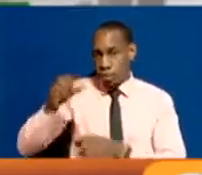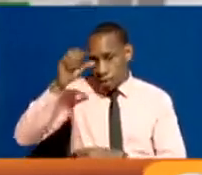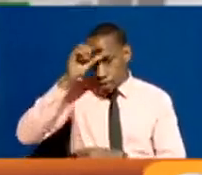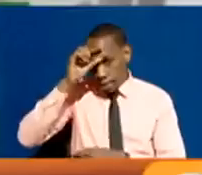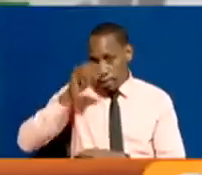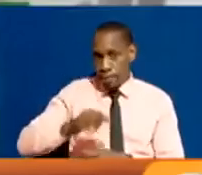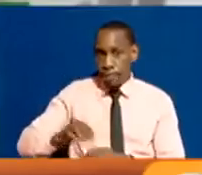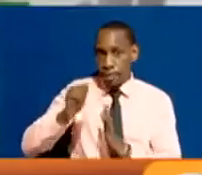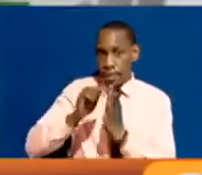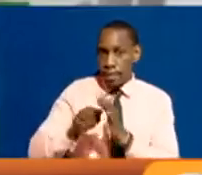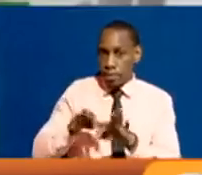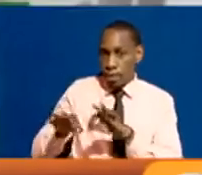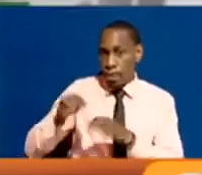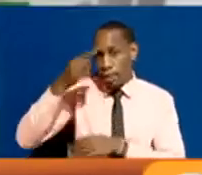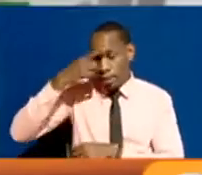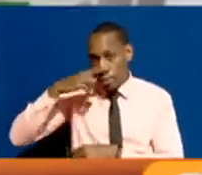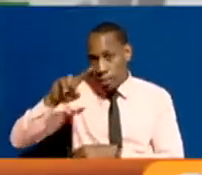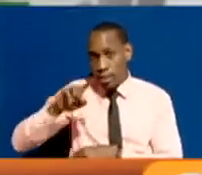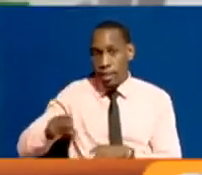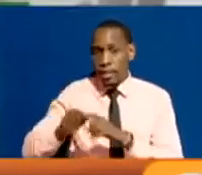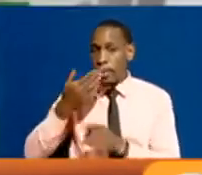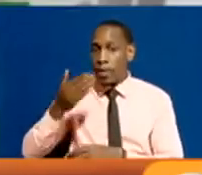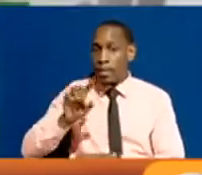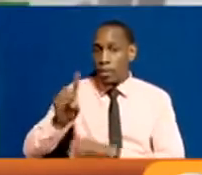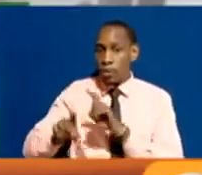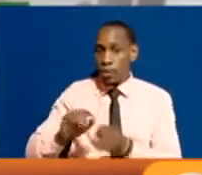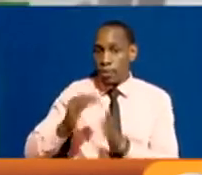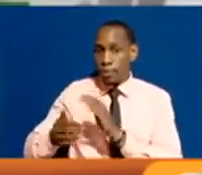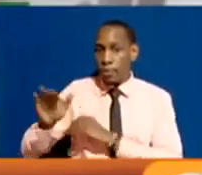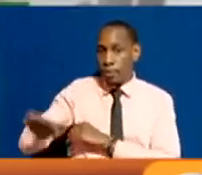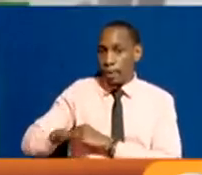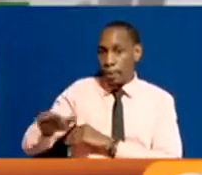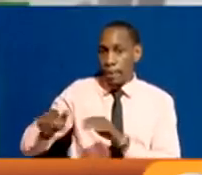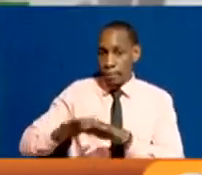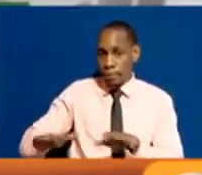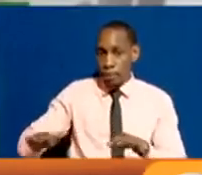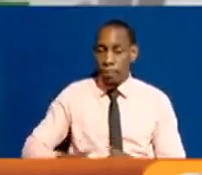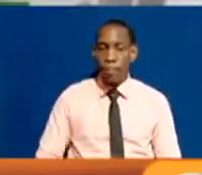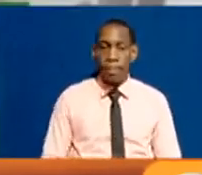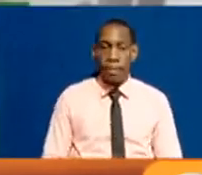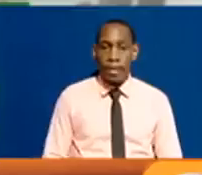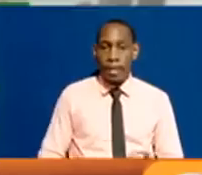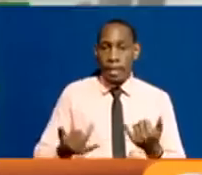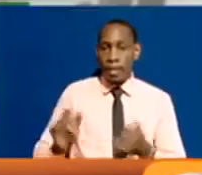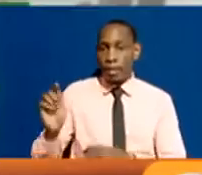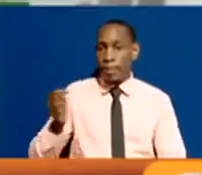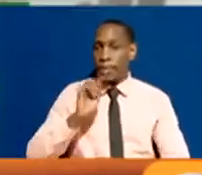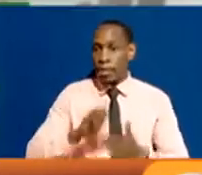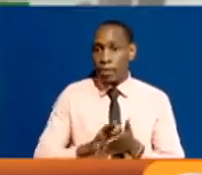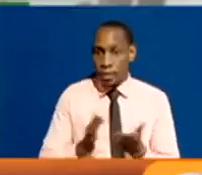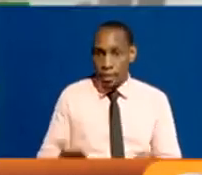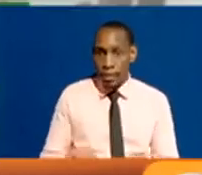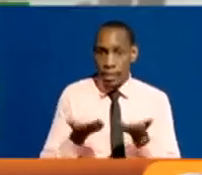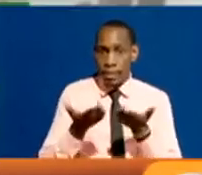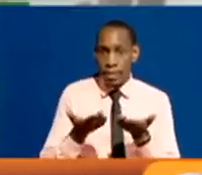agenda, explain policy, and answer questions on the floor of the House. This, the President said, would